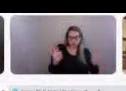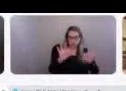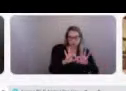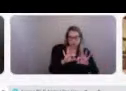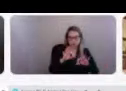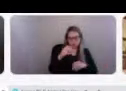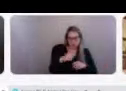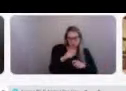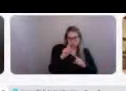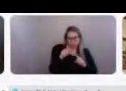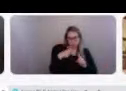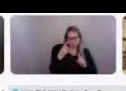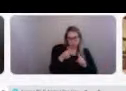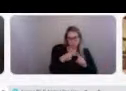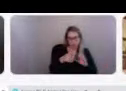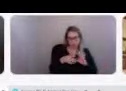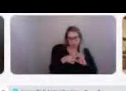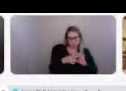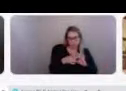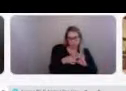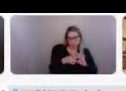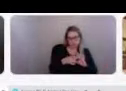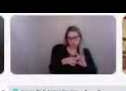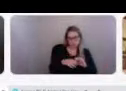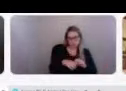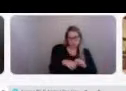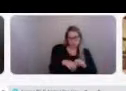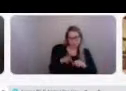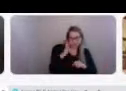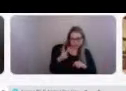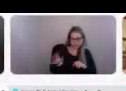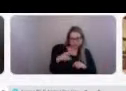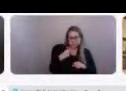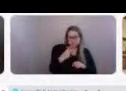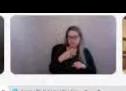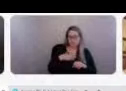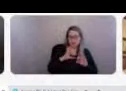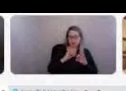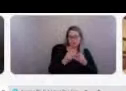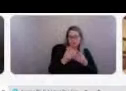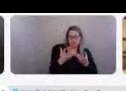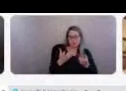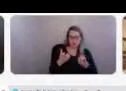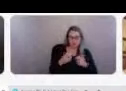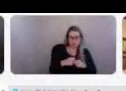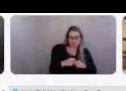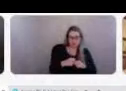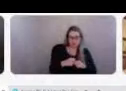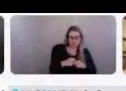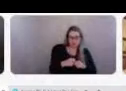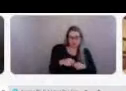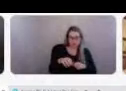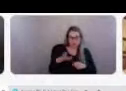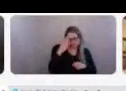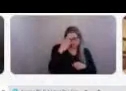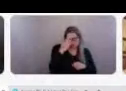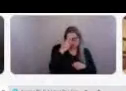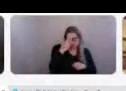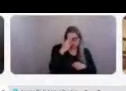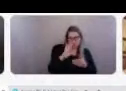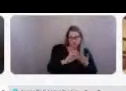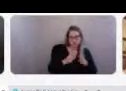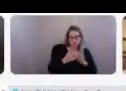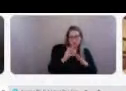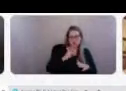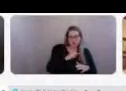when it comes to the watering down of voices like my family i also wanna point and acknowledge that there are community members